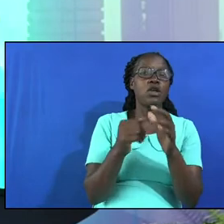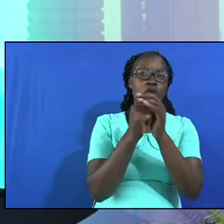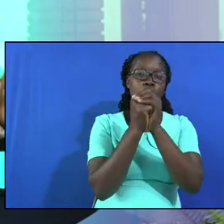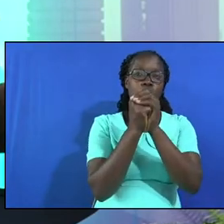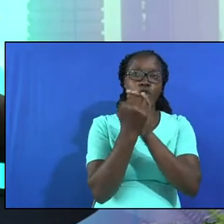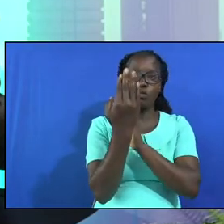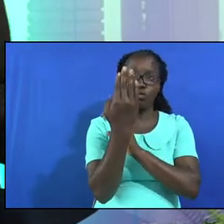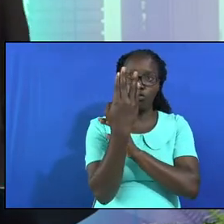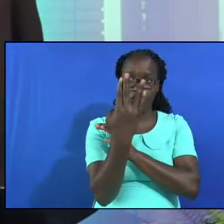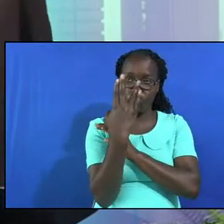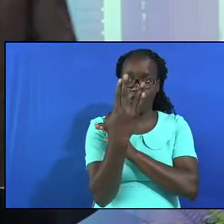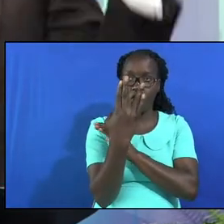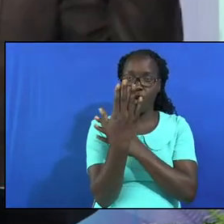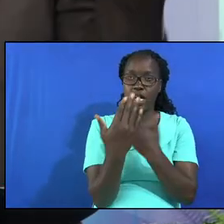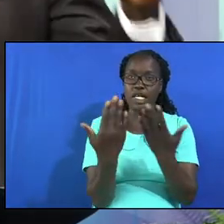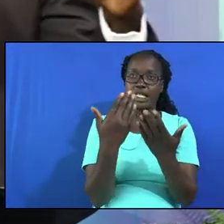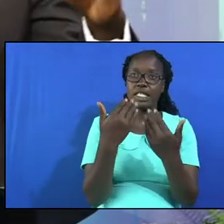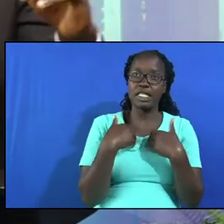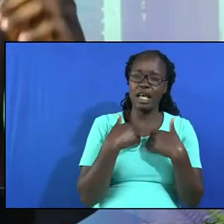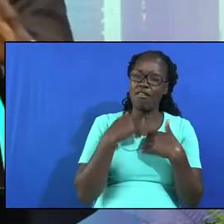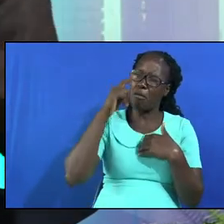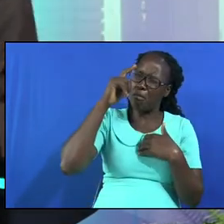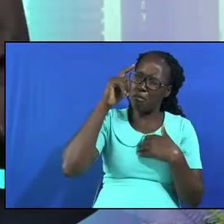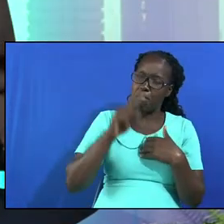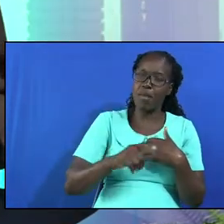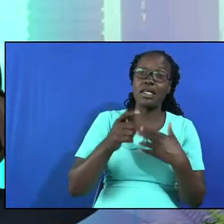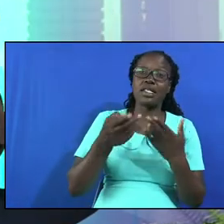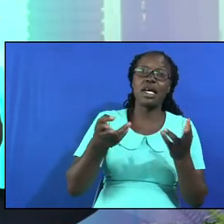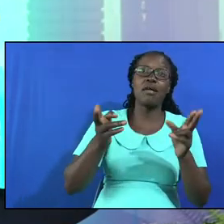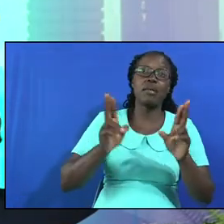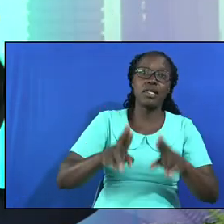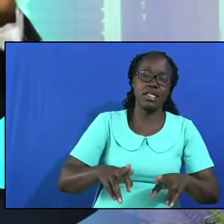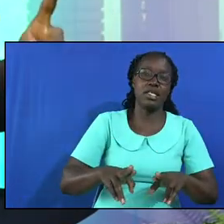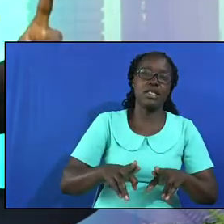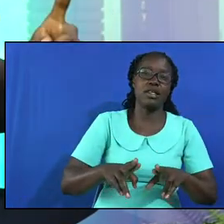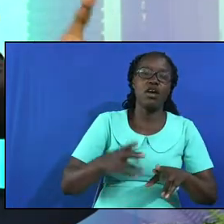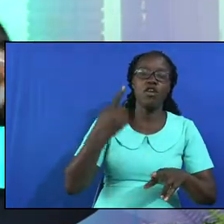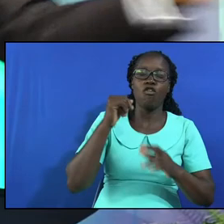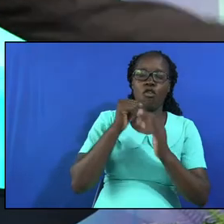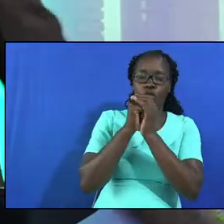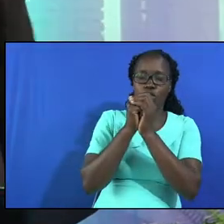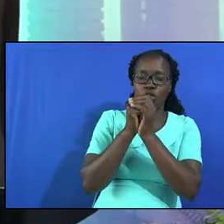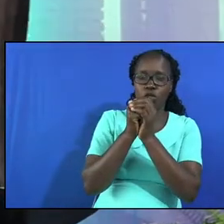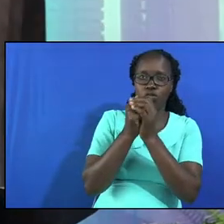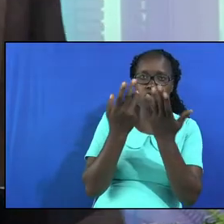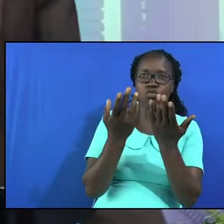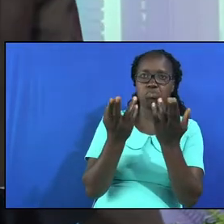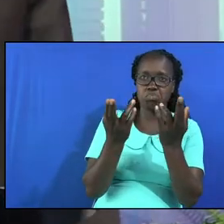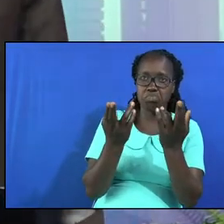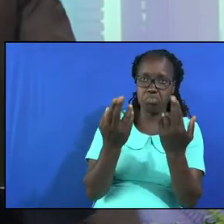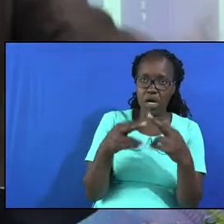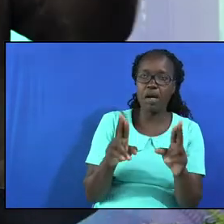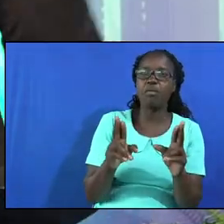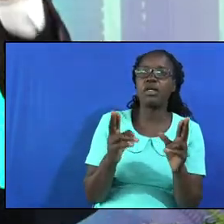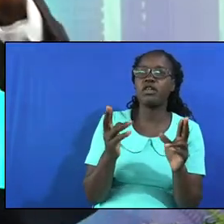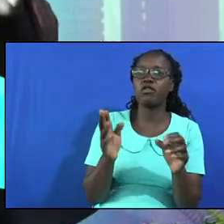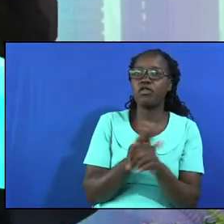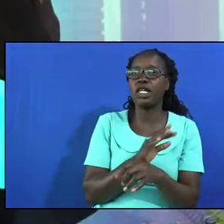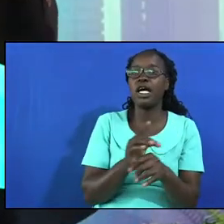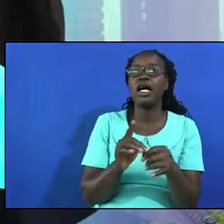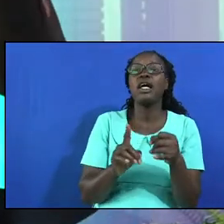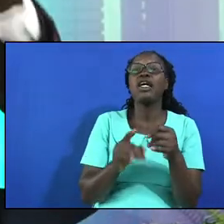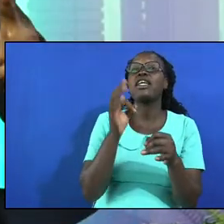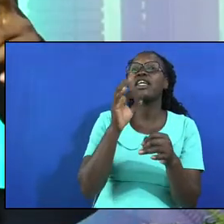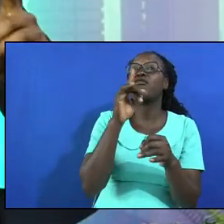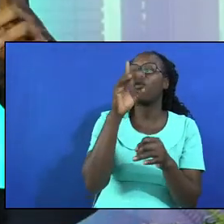four aspects that must take place for worship to have taken place. If one